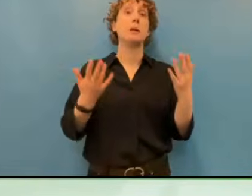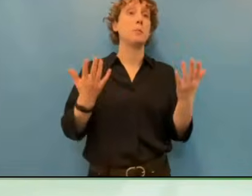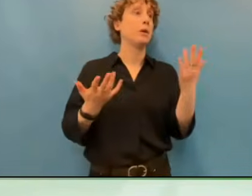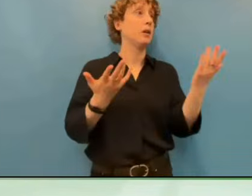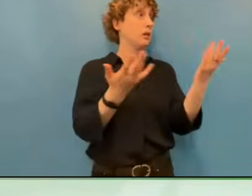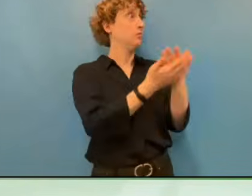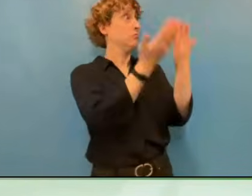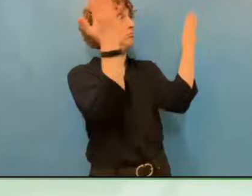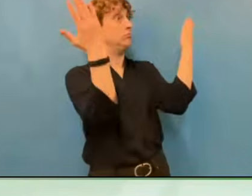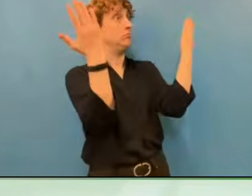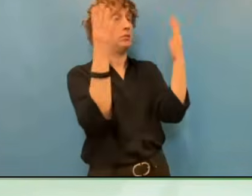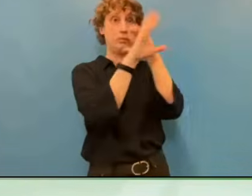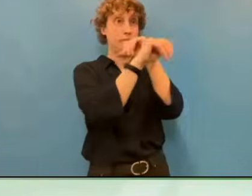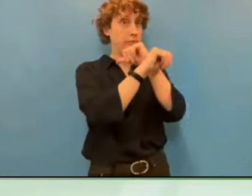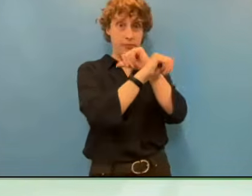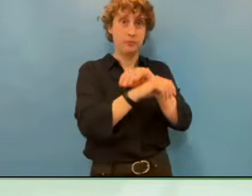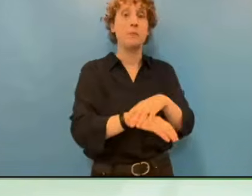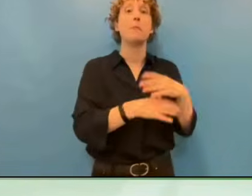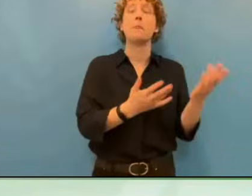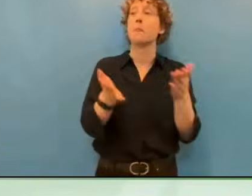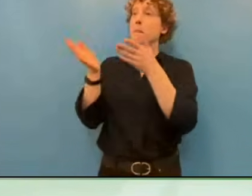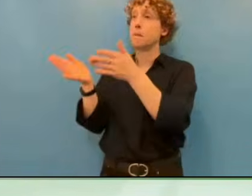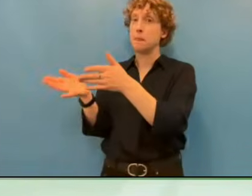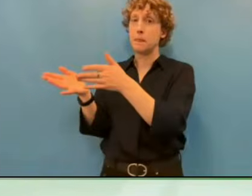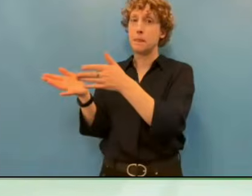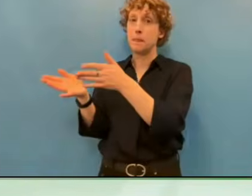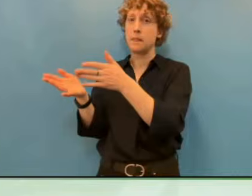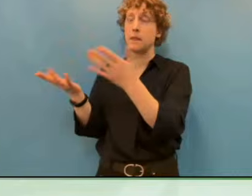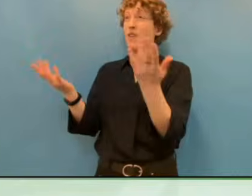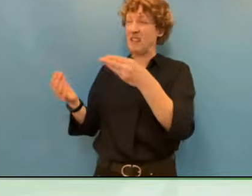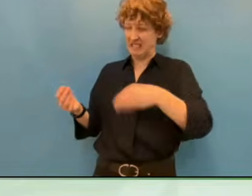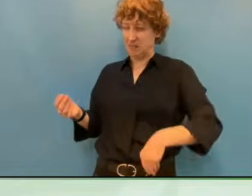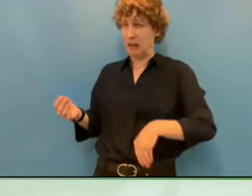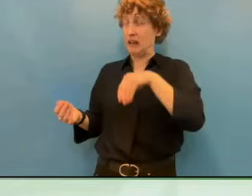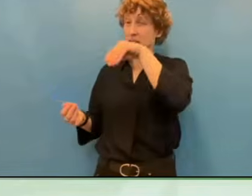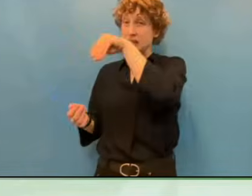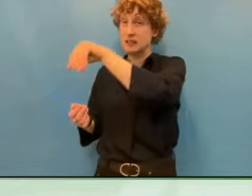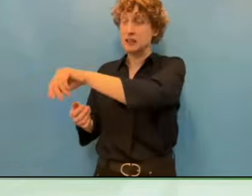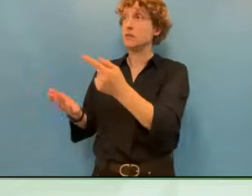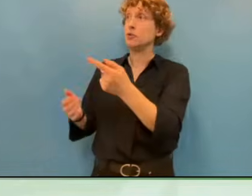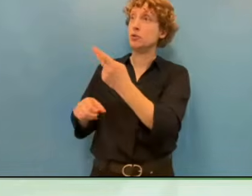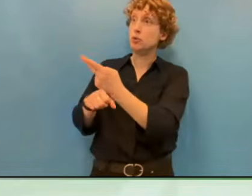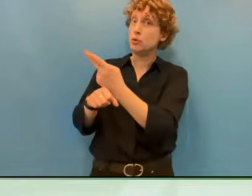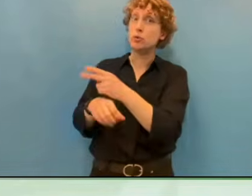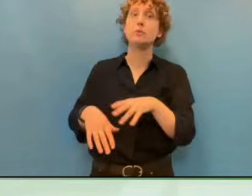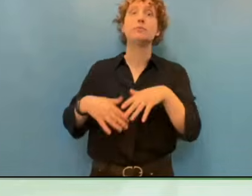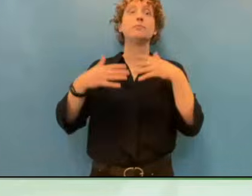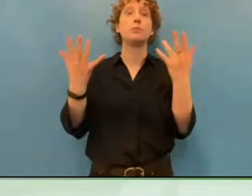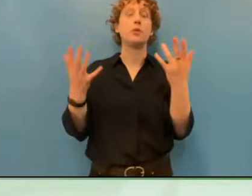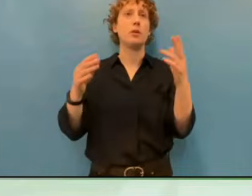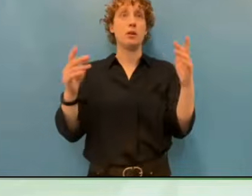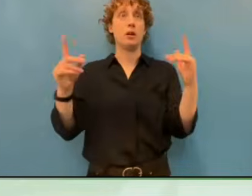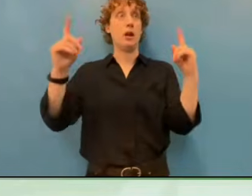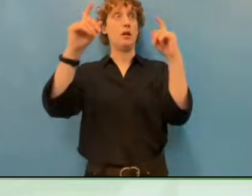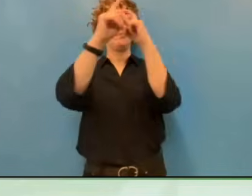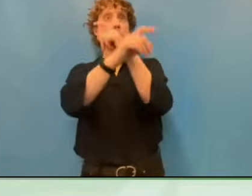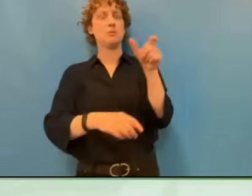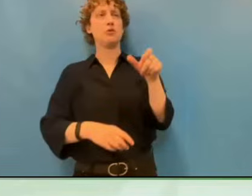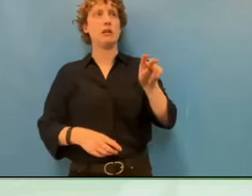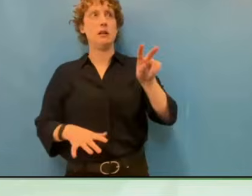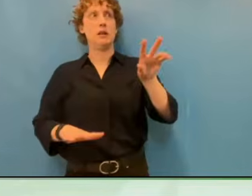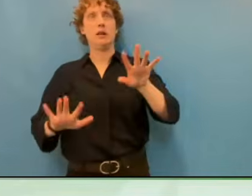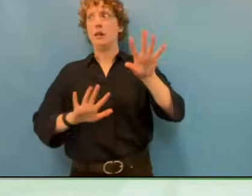not cheap enough so that they can use them, or they're as complex that the people don't feel comfortable using them by